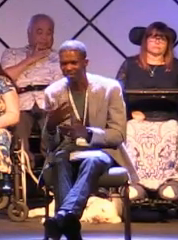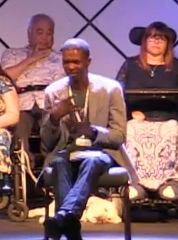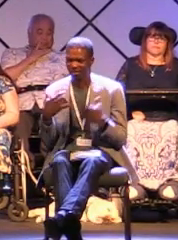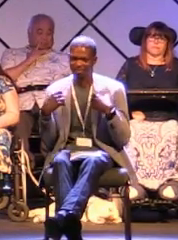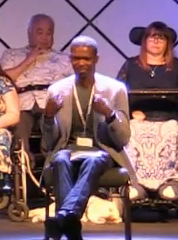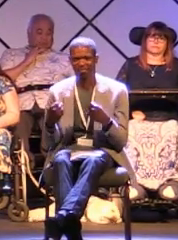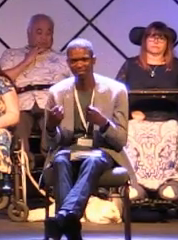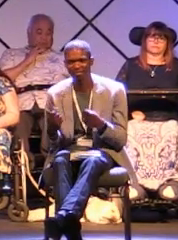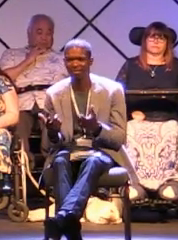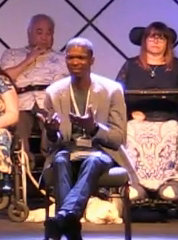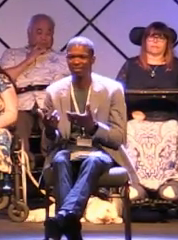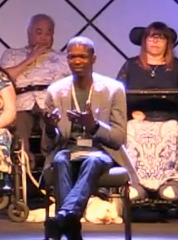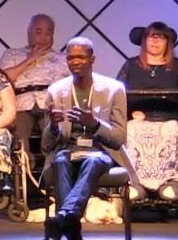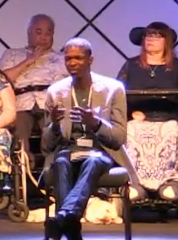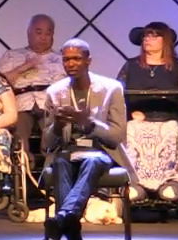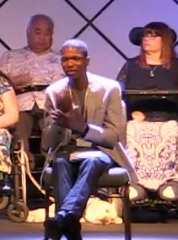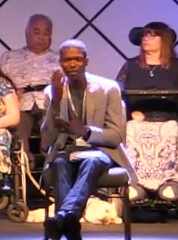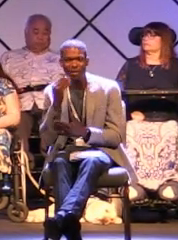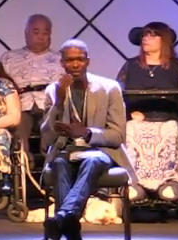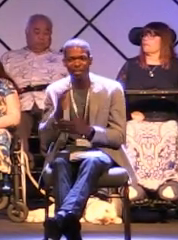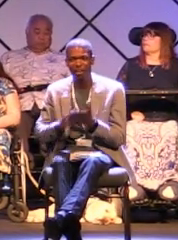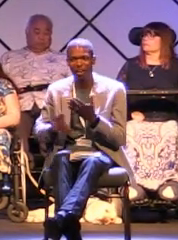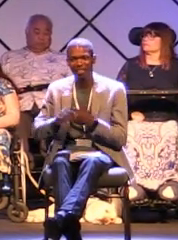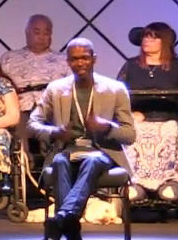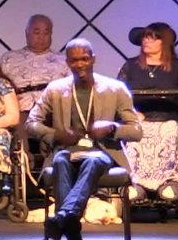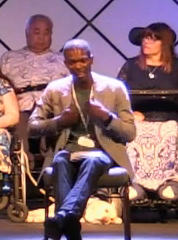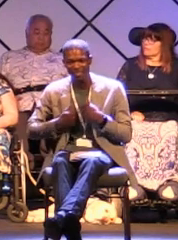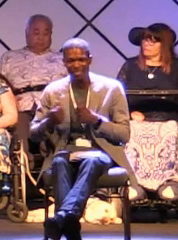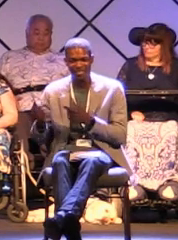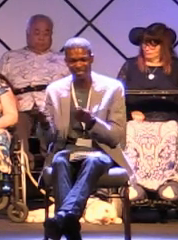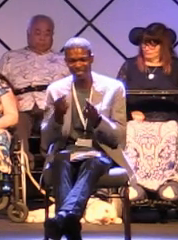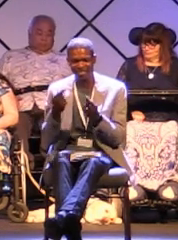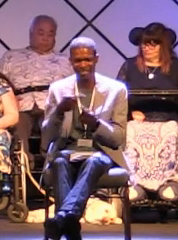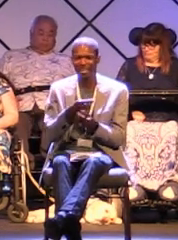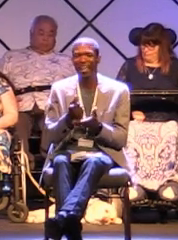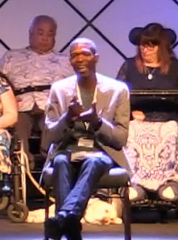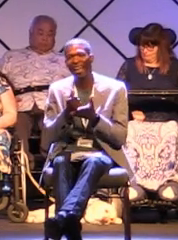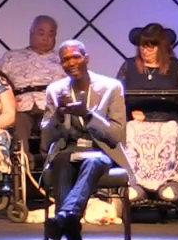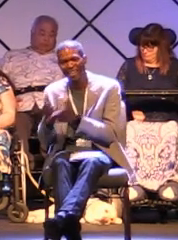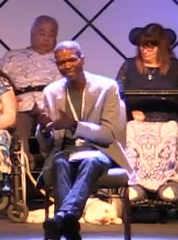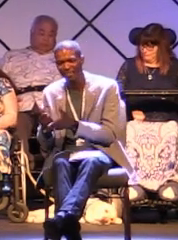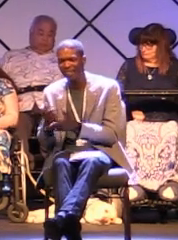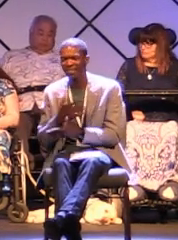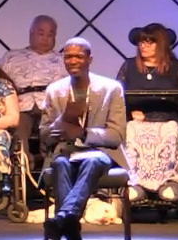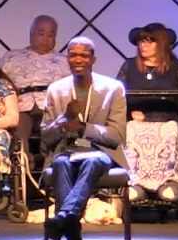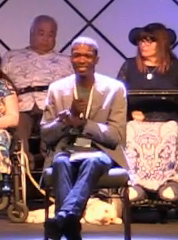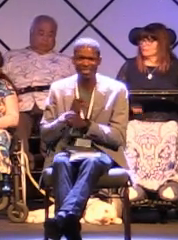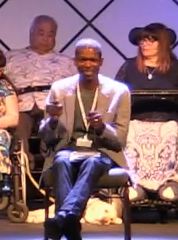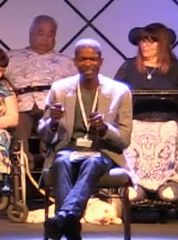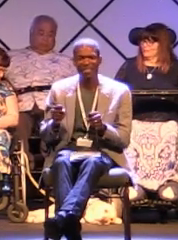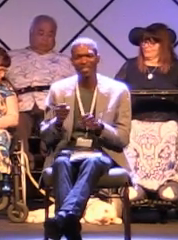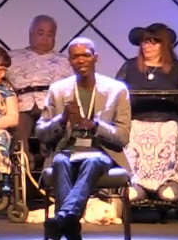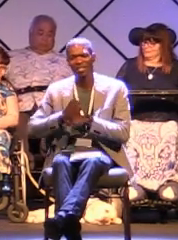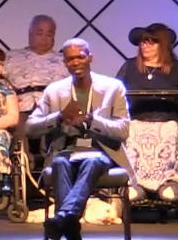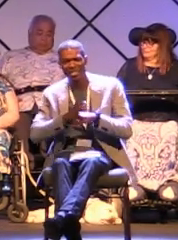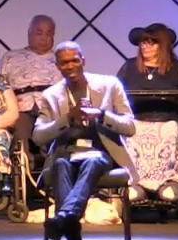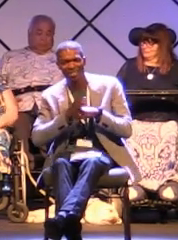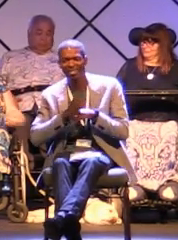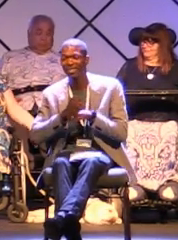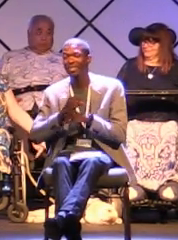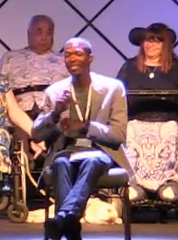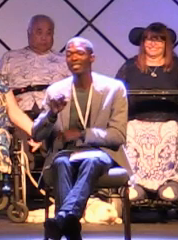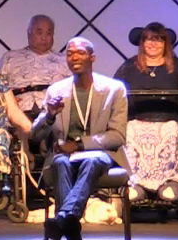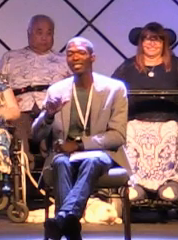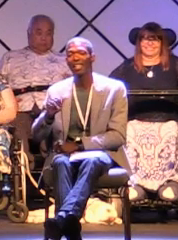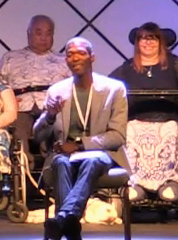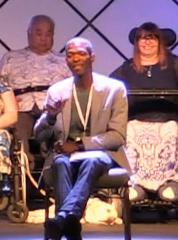she navigates through the new experience of college life and give her a great feeling of safety and security. When Sylvia